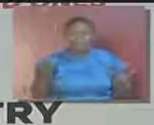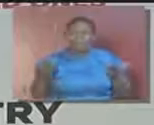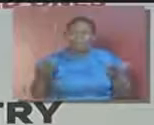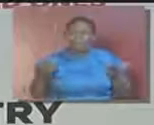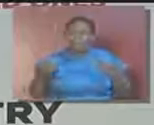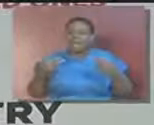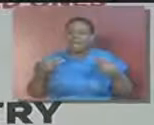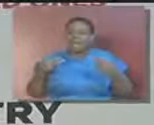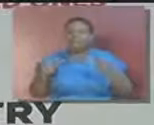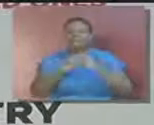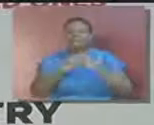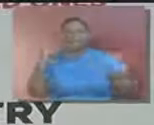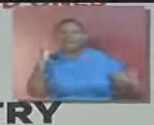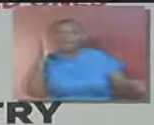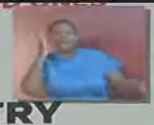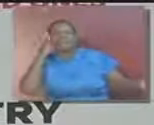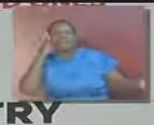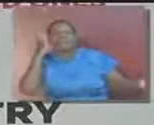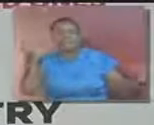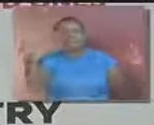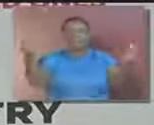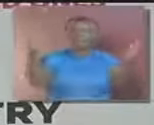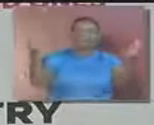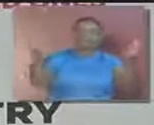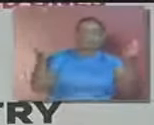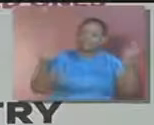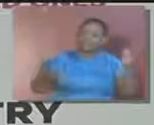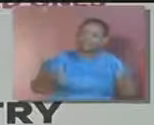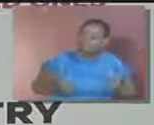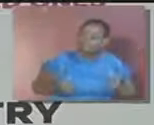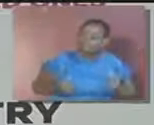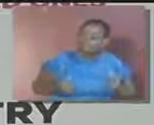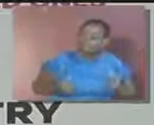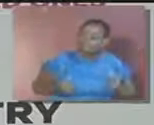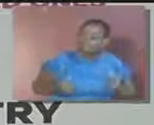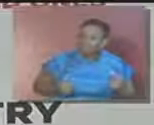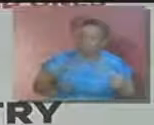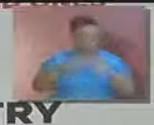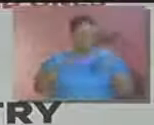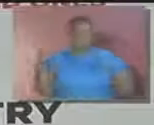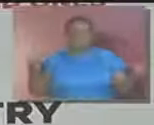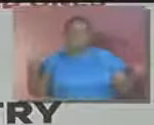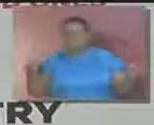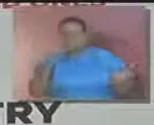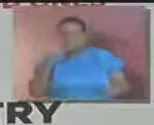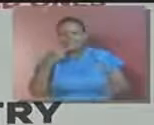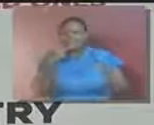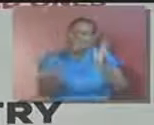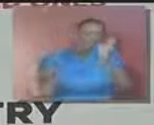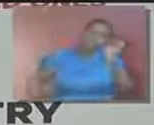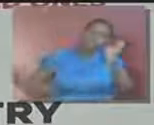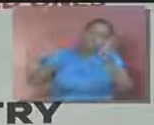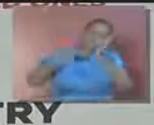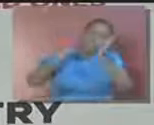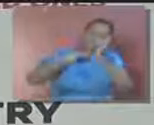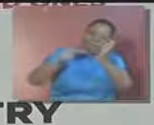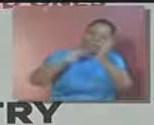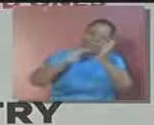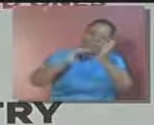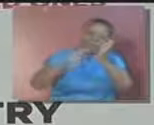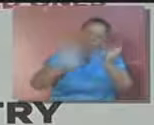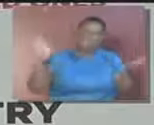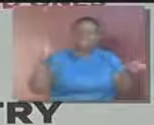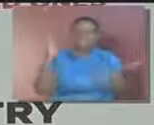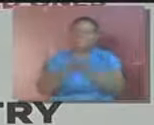So the conversation, once again, is about risk-taking